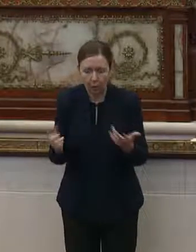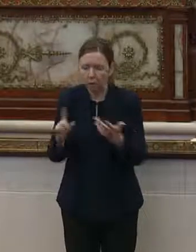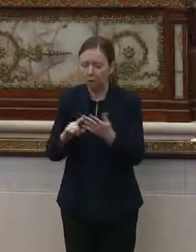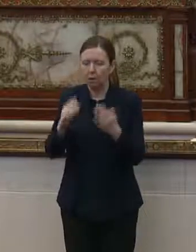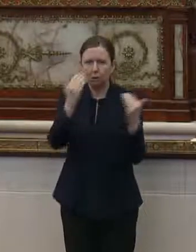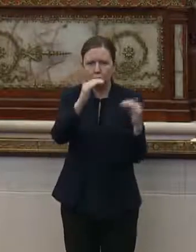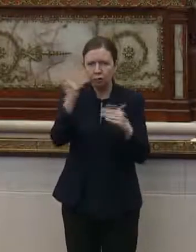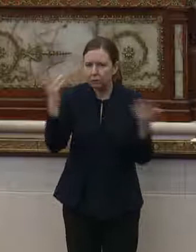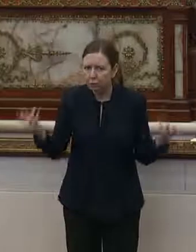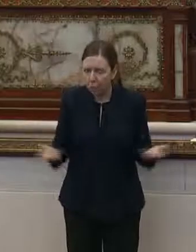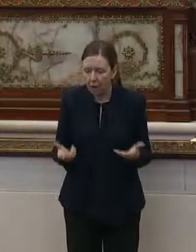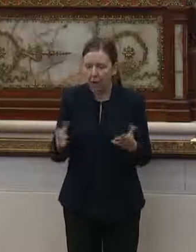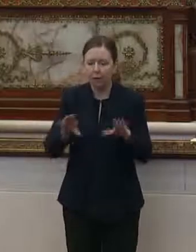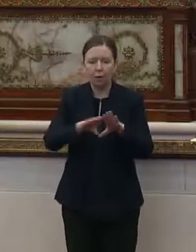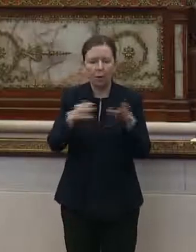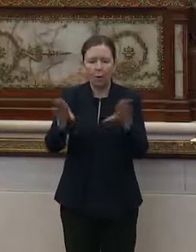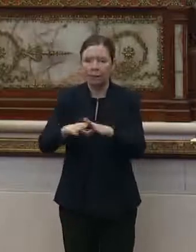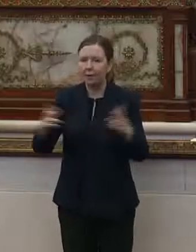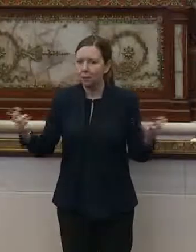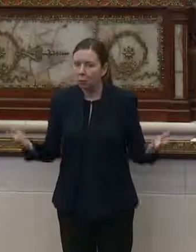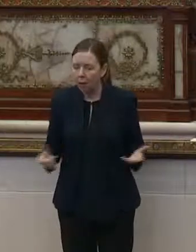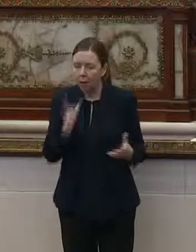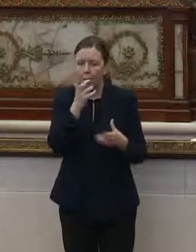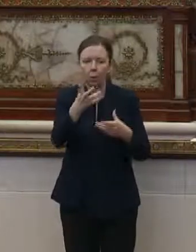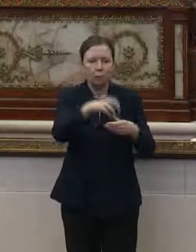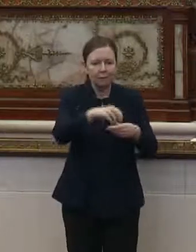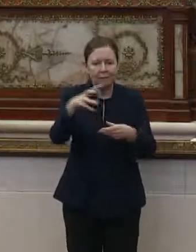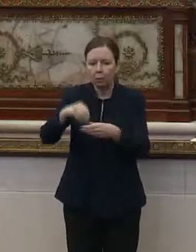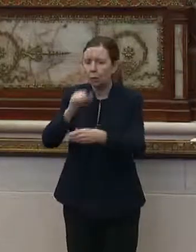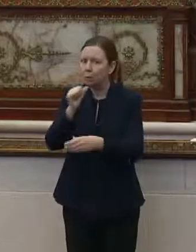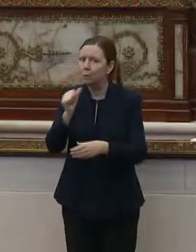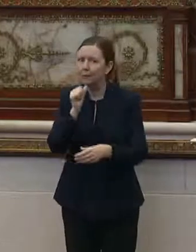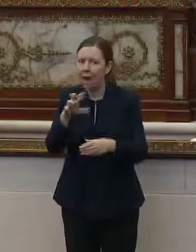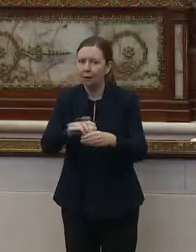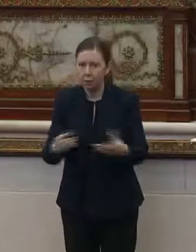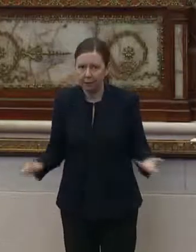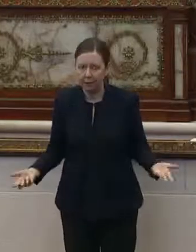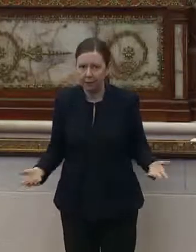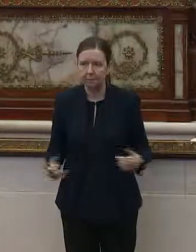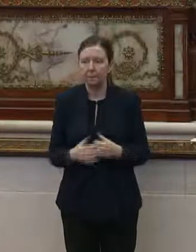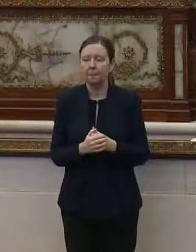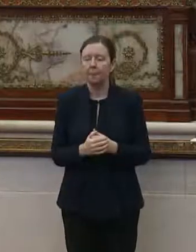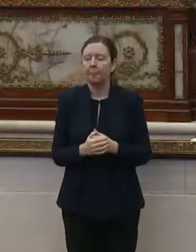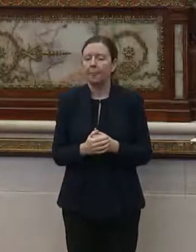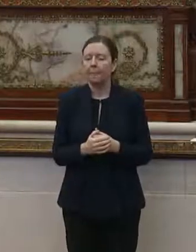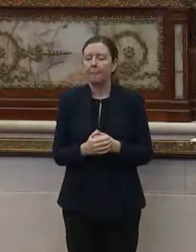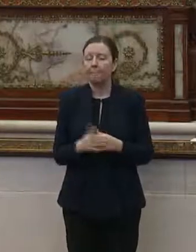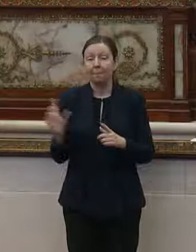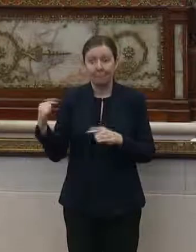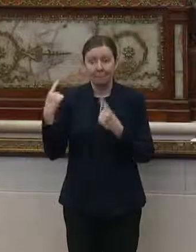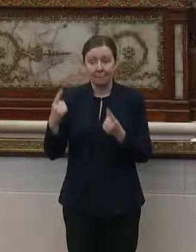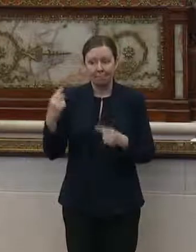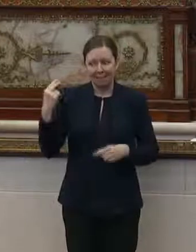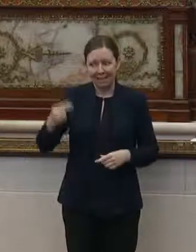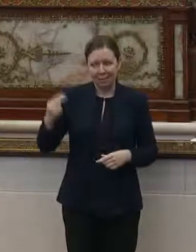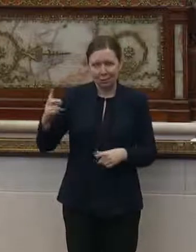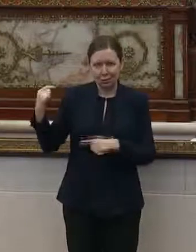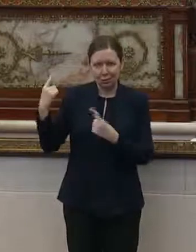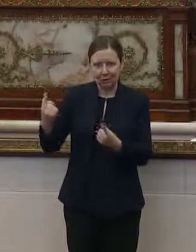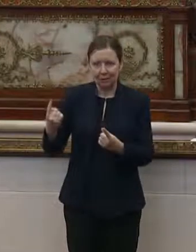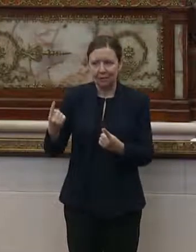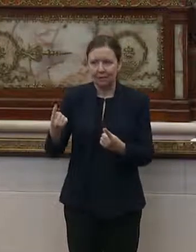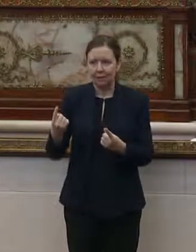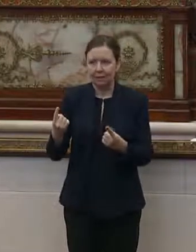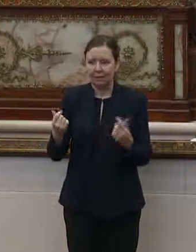restrictions? What is the plan for reopening? Who's included, who's not? I'm only saying that because there has been a history